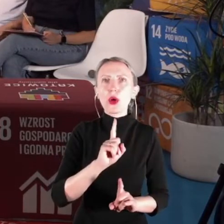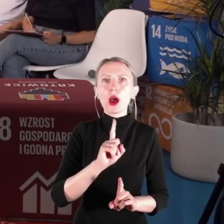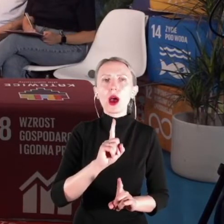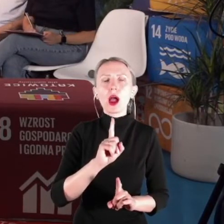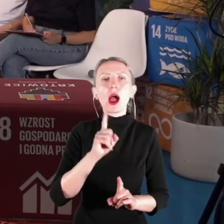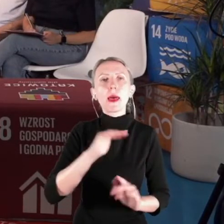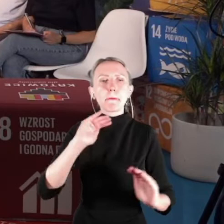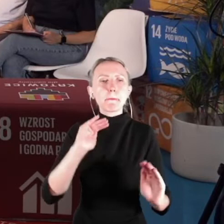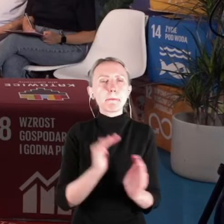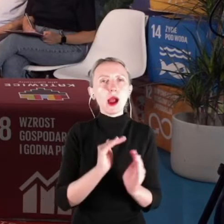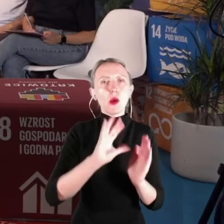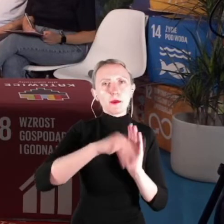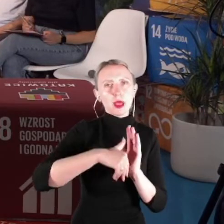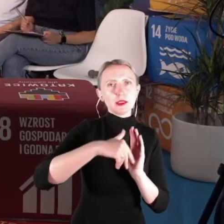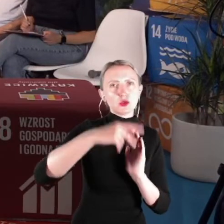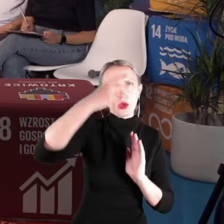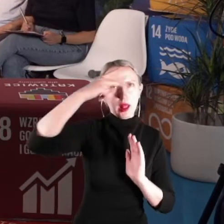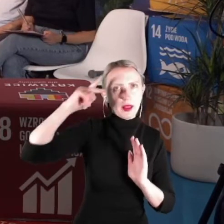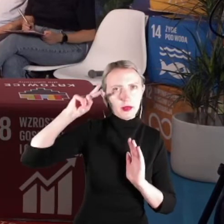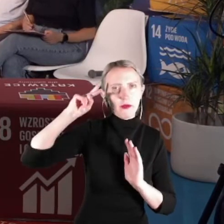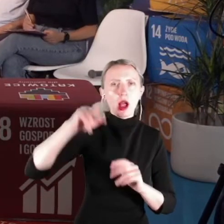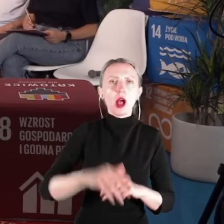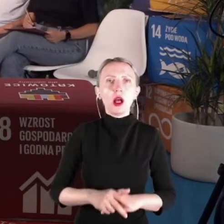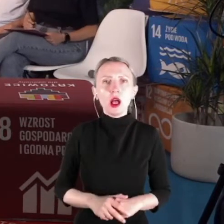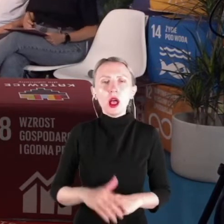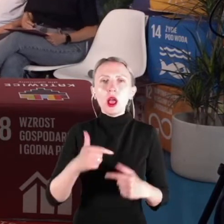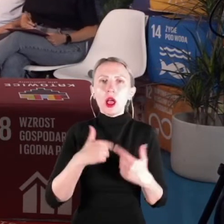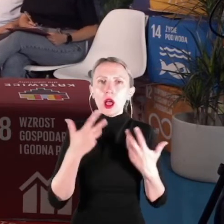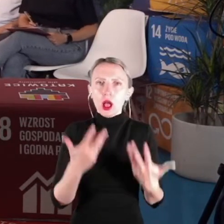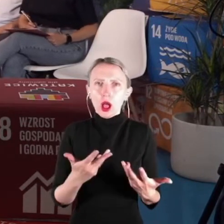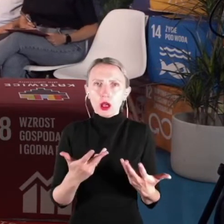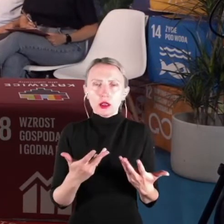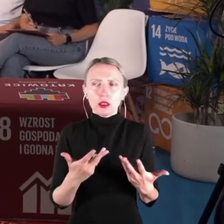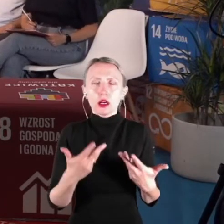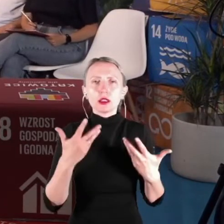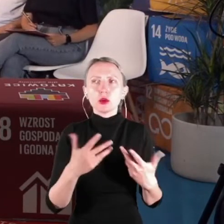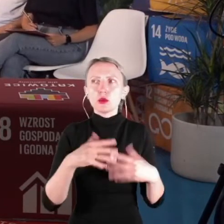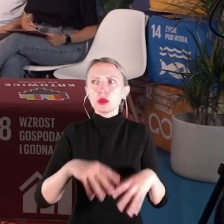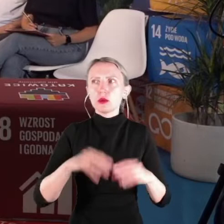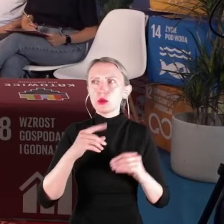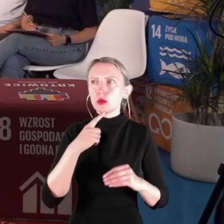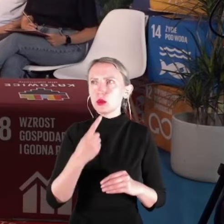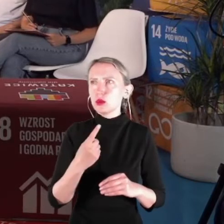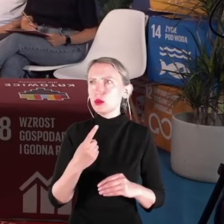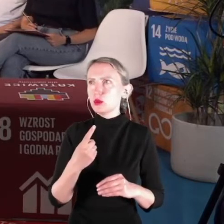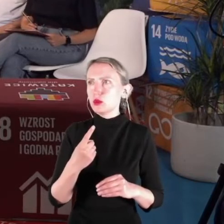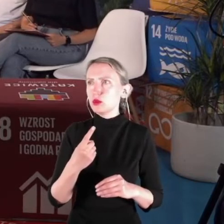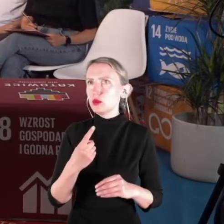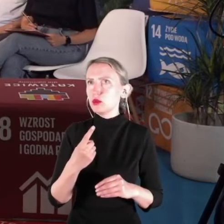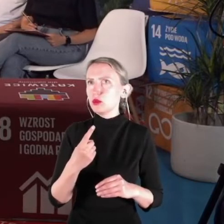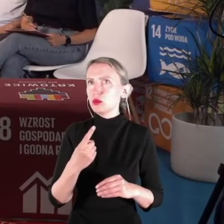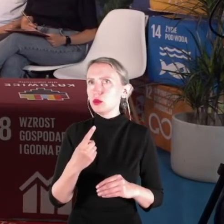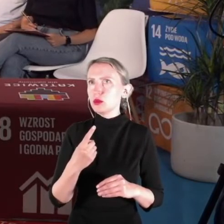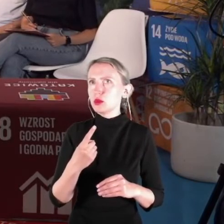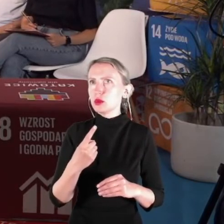presented. And I think I wanted to start with the rather counterintuitive statement. It's not there yet.